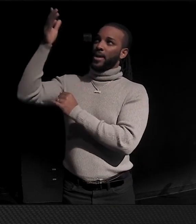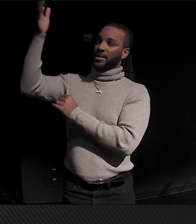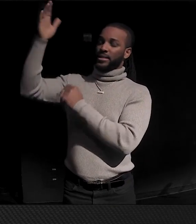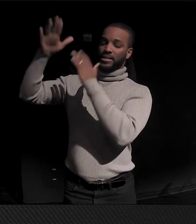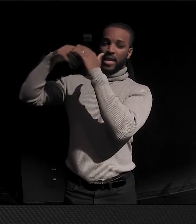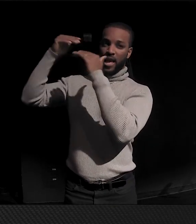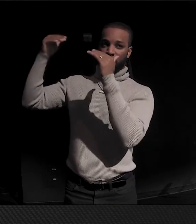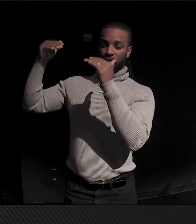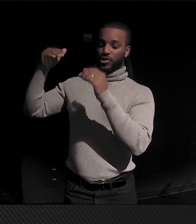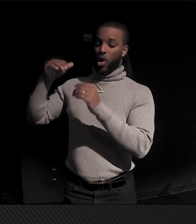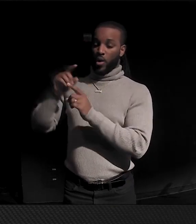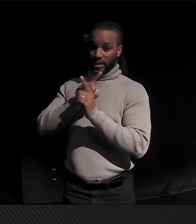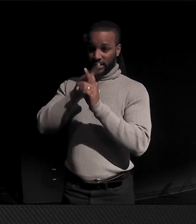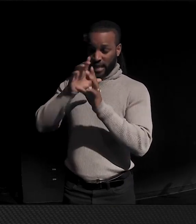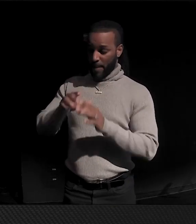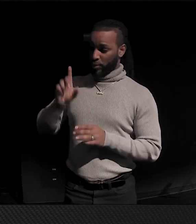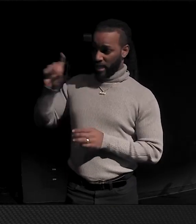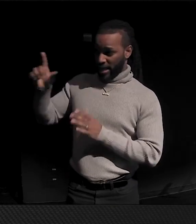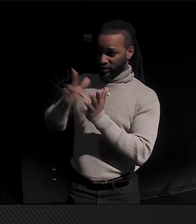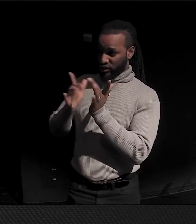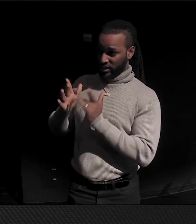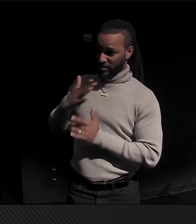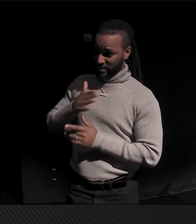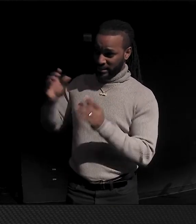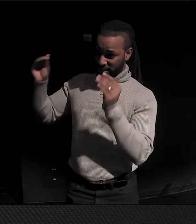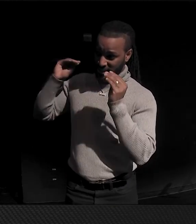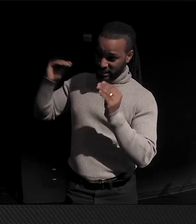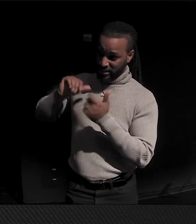When the disciples asked Jesus to teach them how to pray,